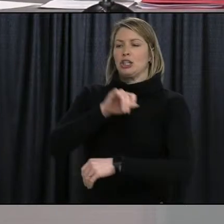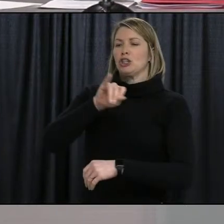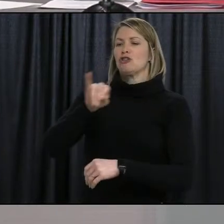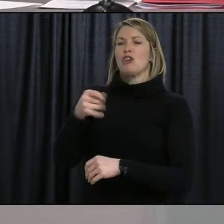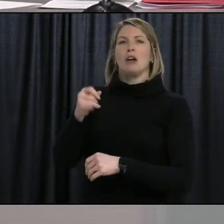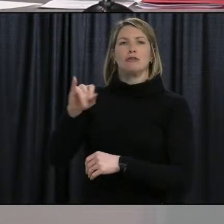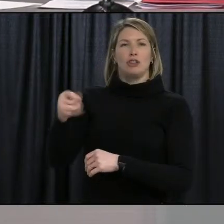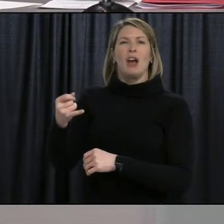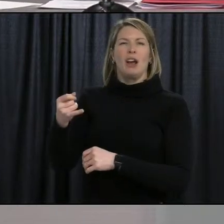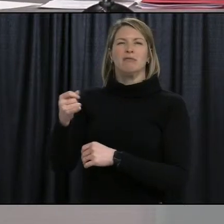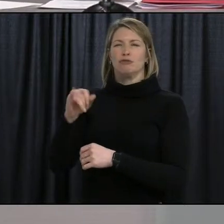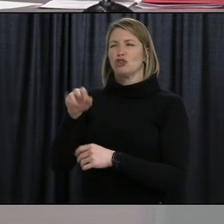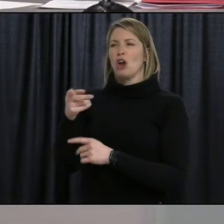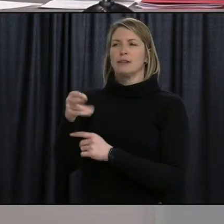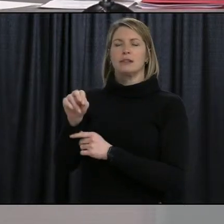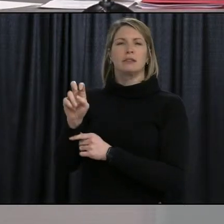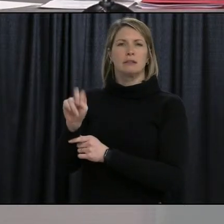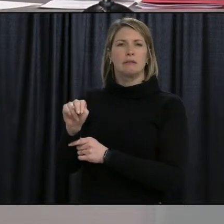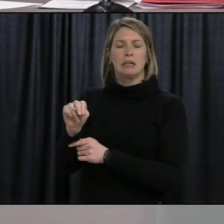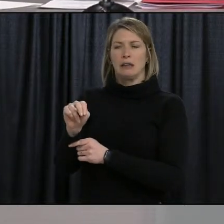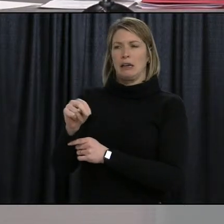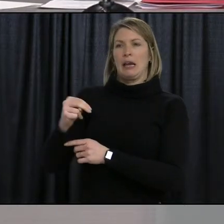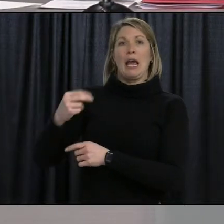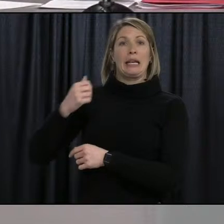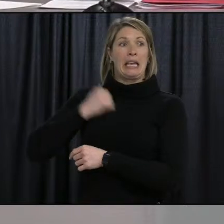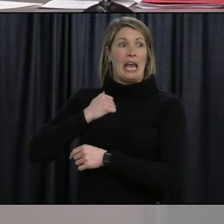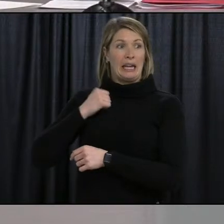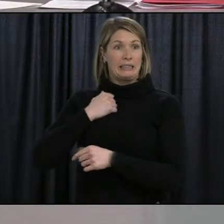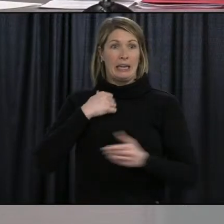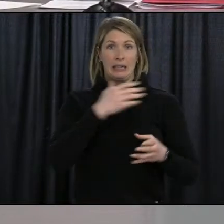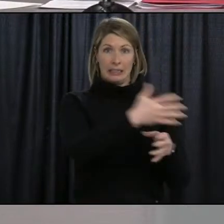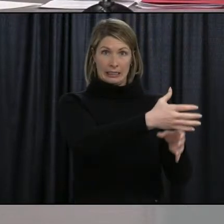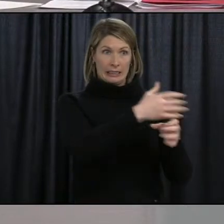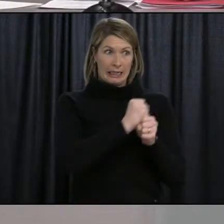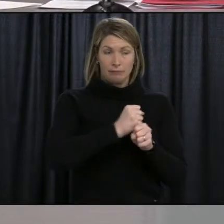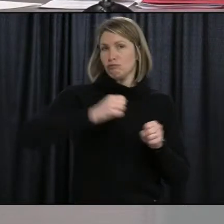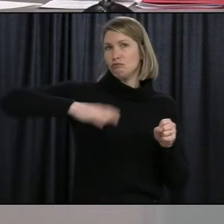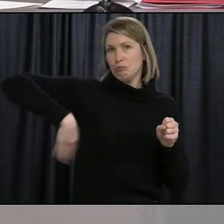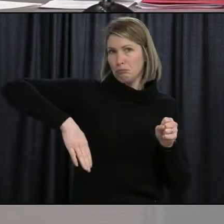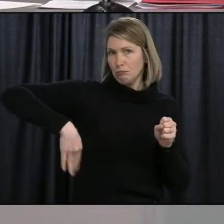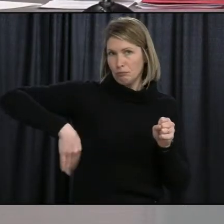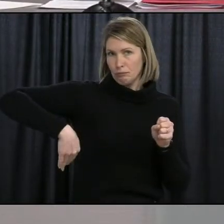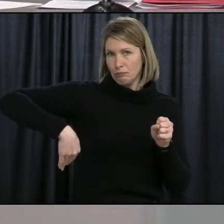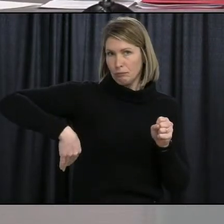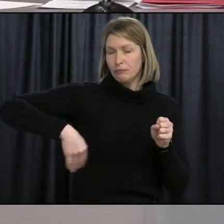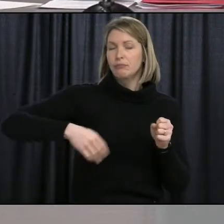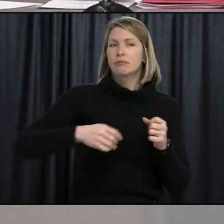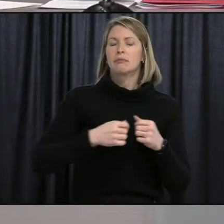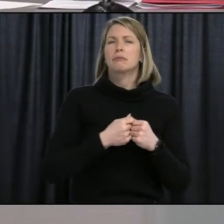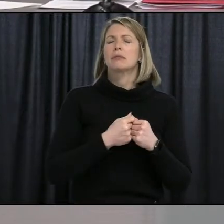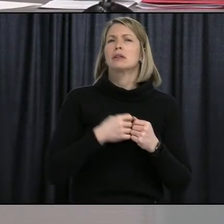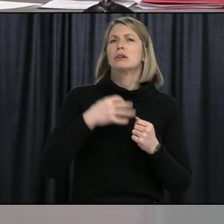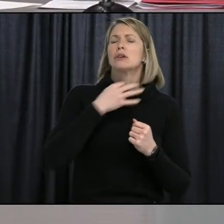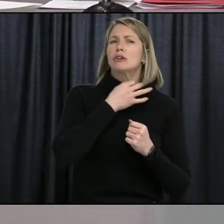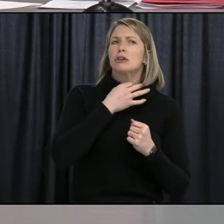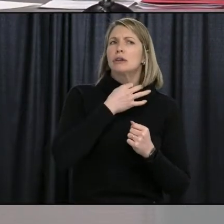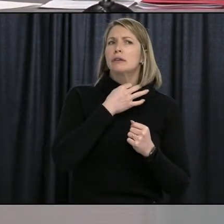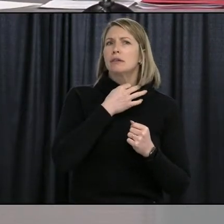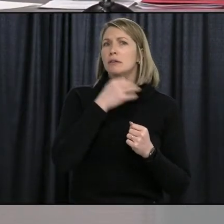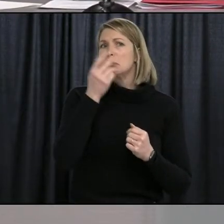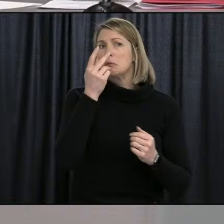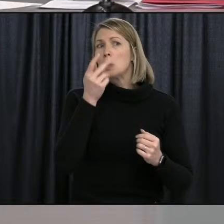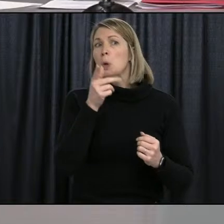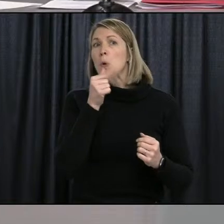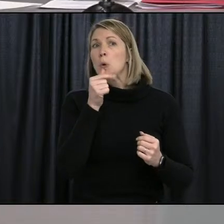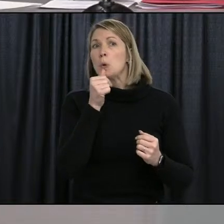was wondering though if we could get an update on our plans for that vaccine, if we have a more concrete idea of